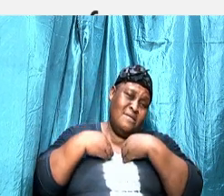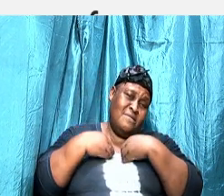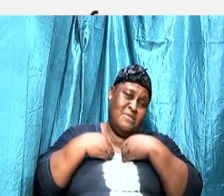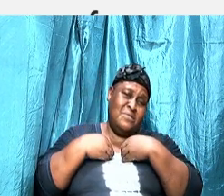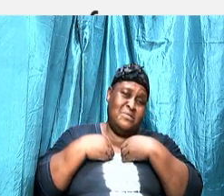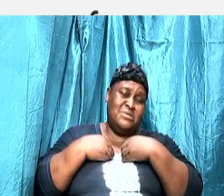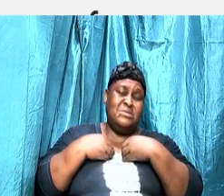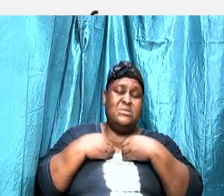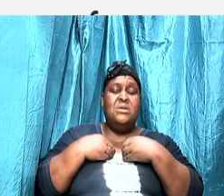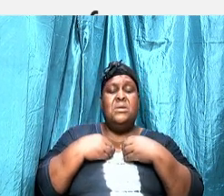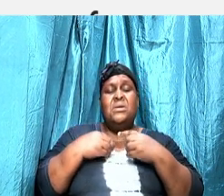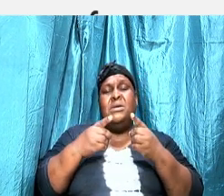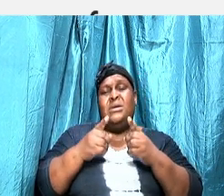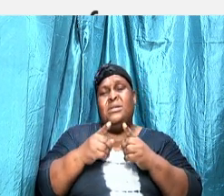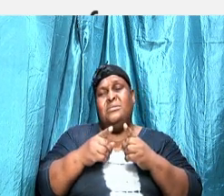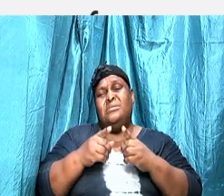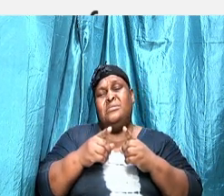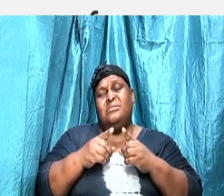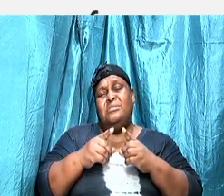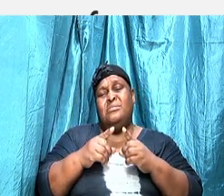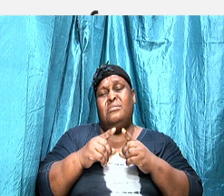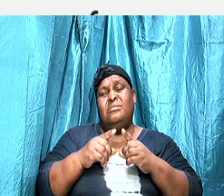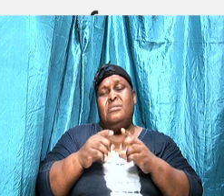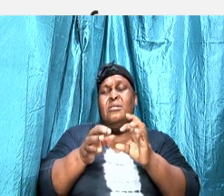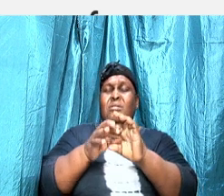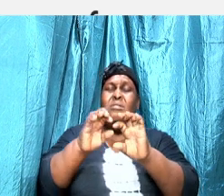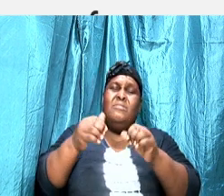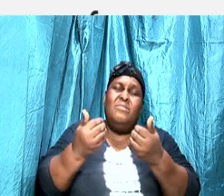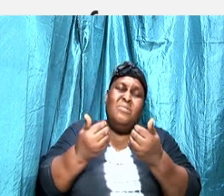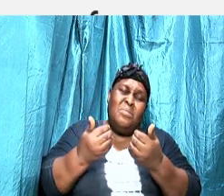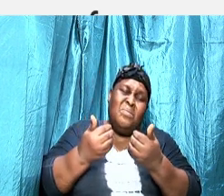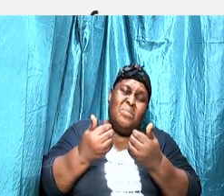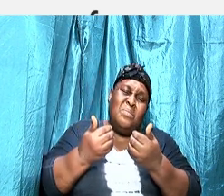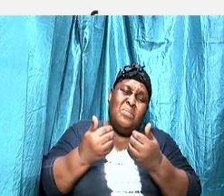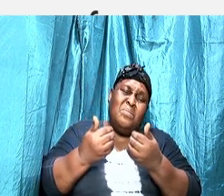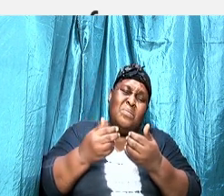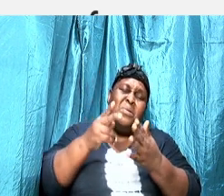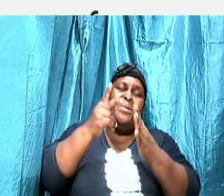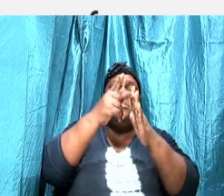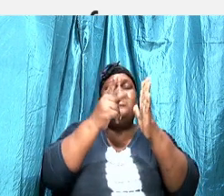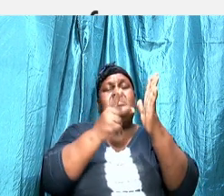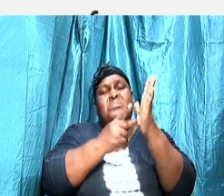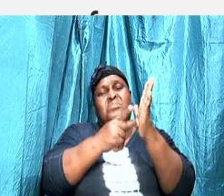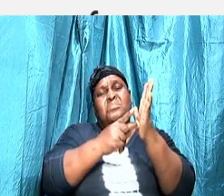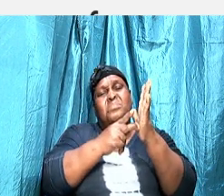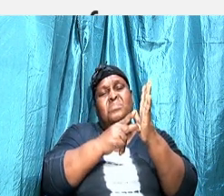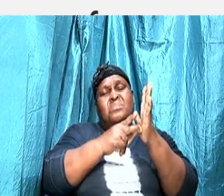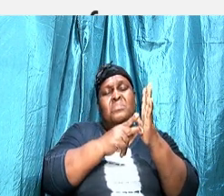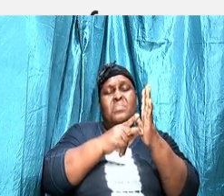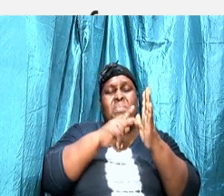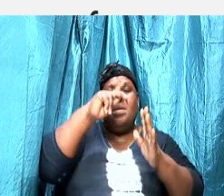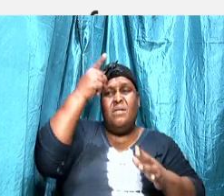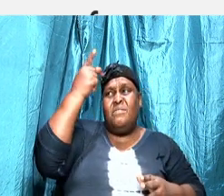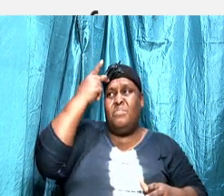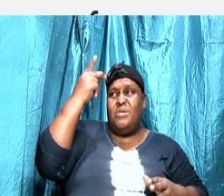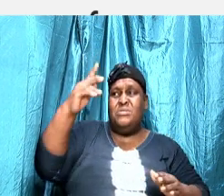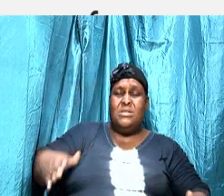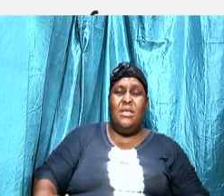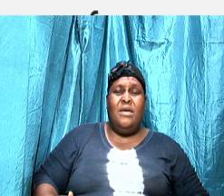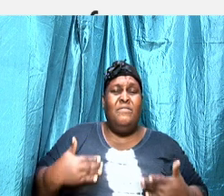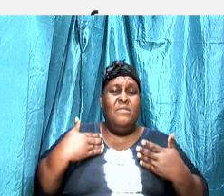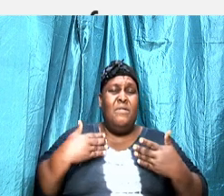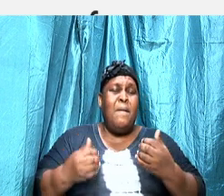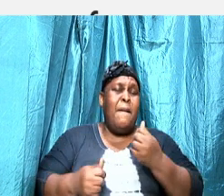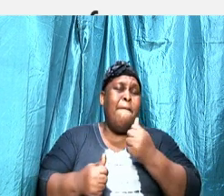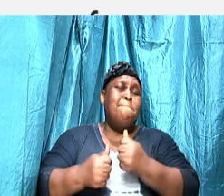into the motto, or what we say, the governing principle of Paul's life. He says that as much